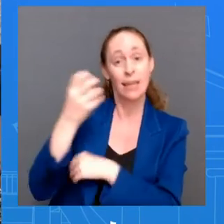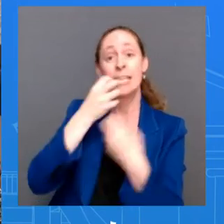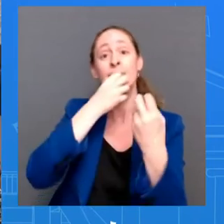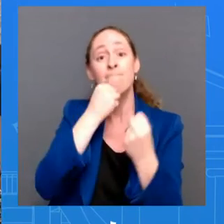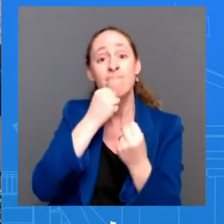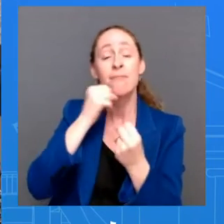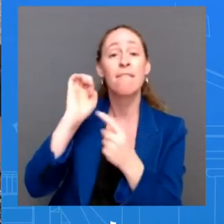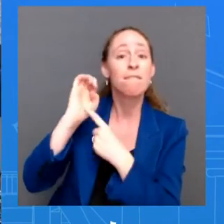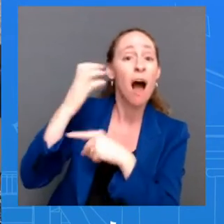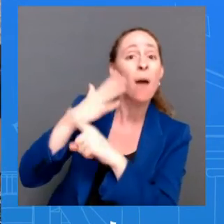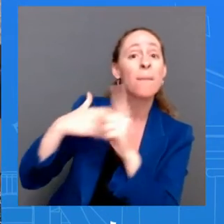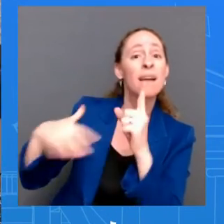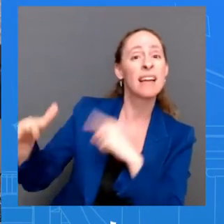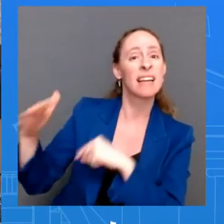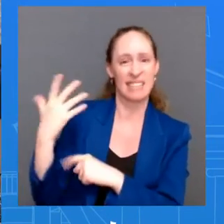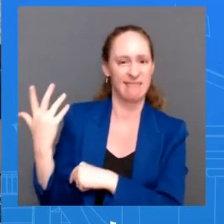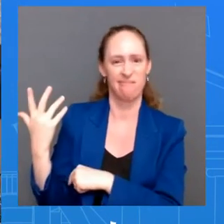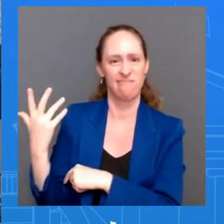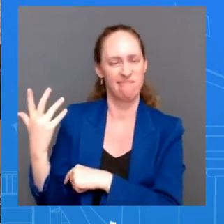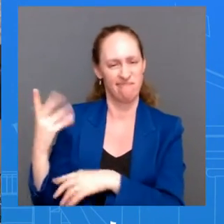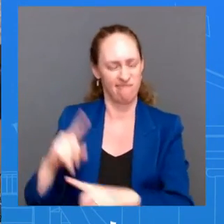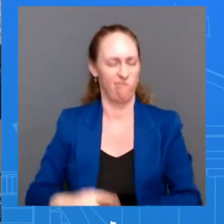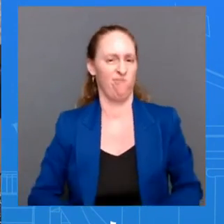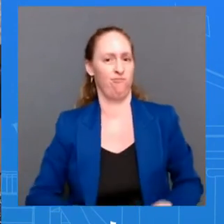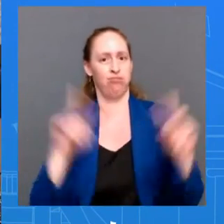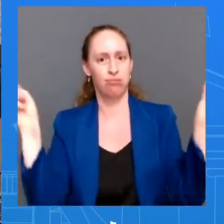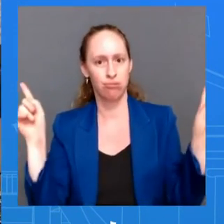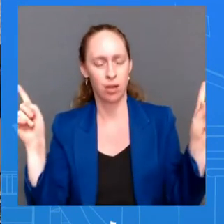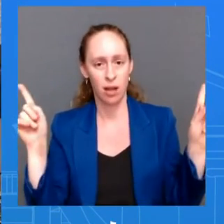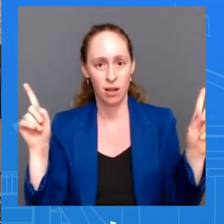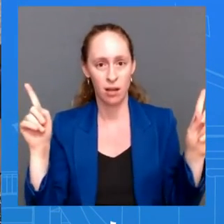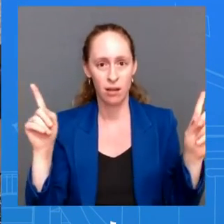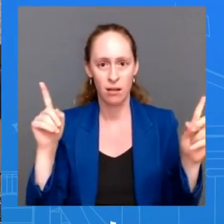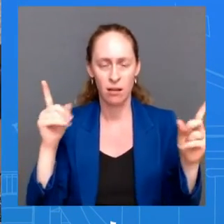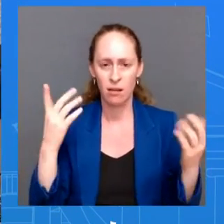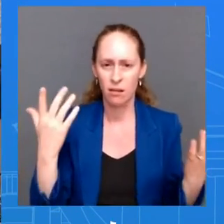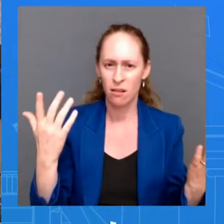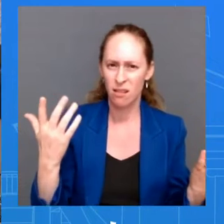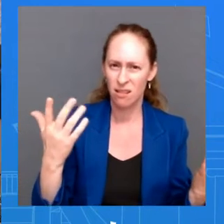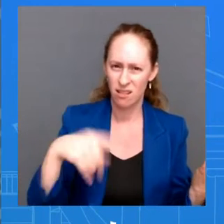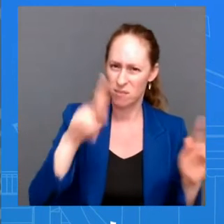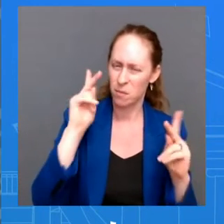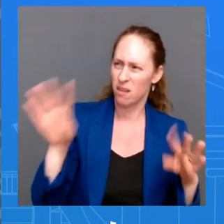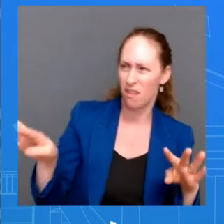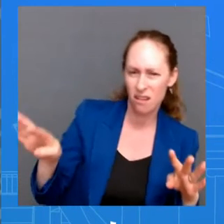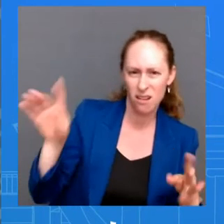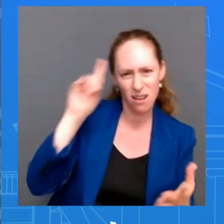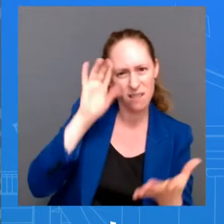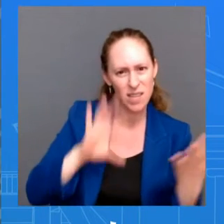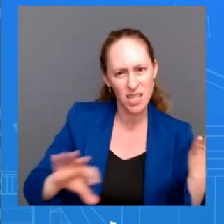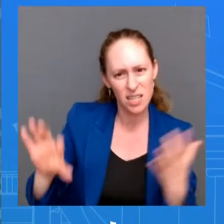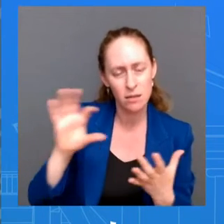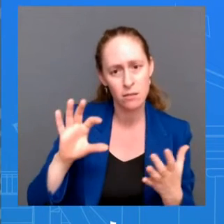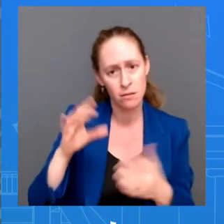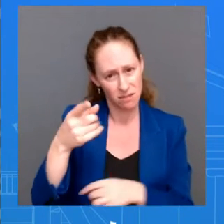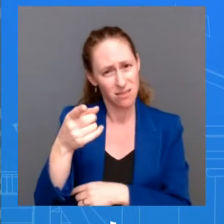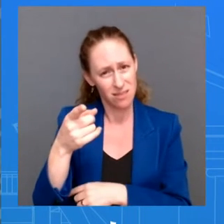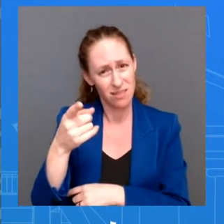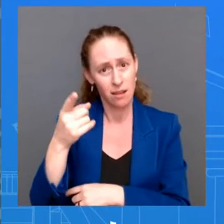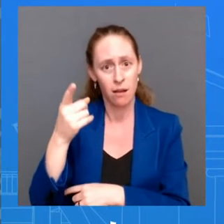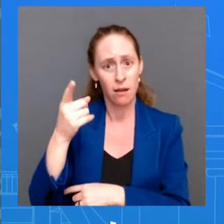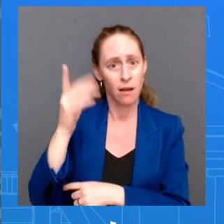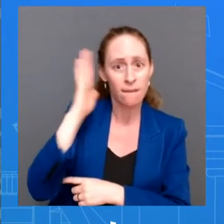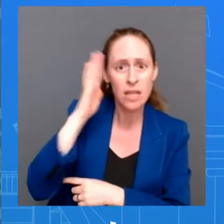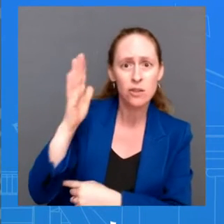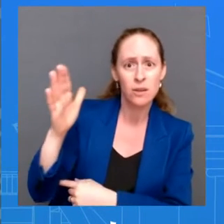clearly worried that the climate investments just might not be enough to offset all this new drilling potential? So I'm going to say that, I said this yesterday, which